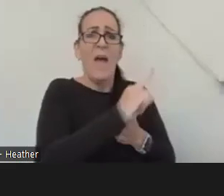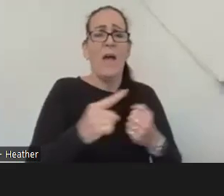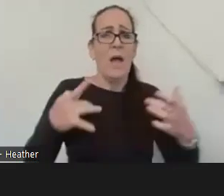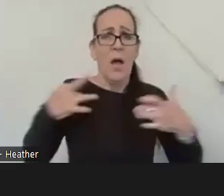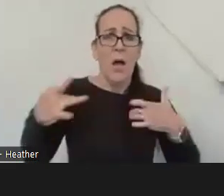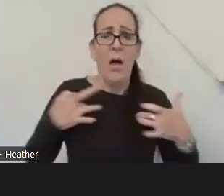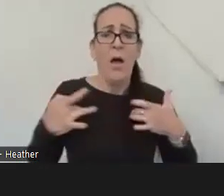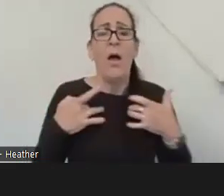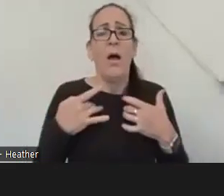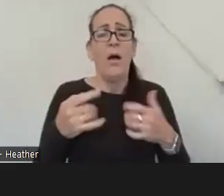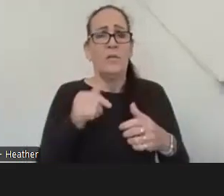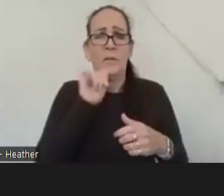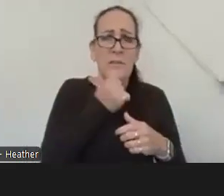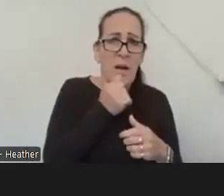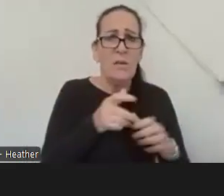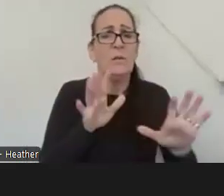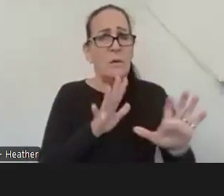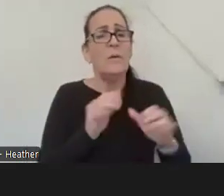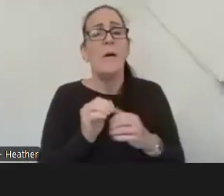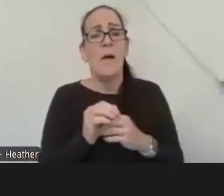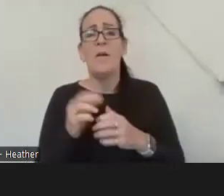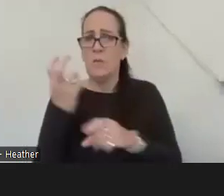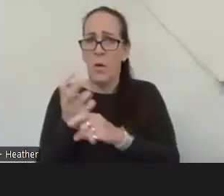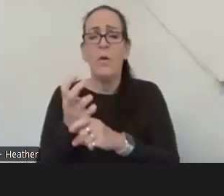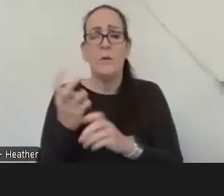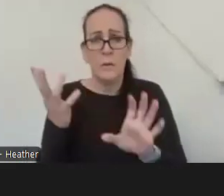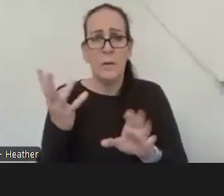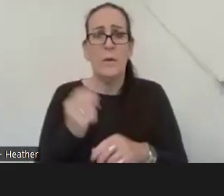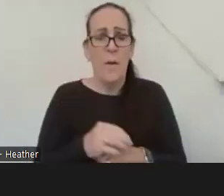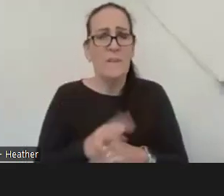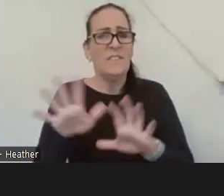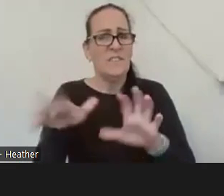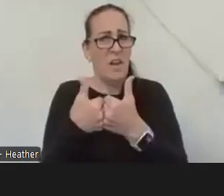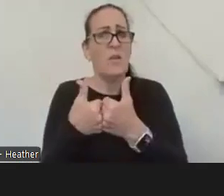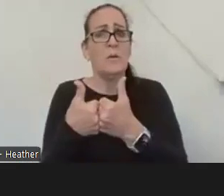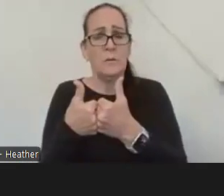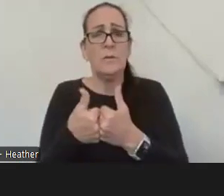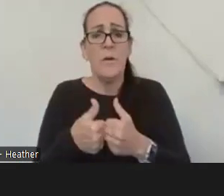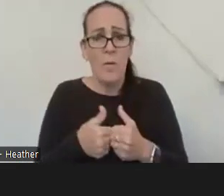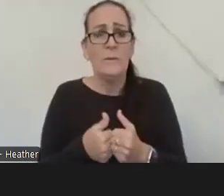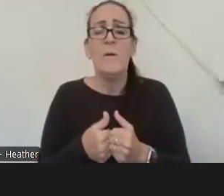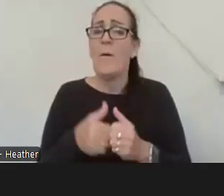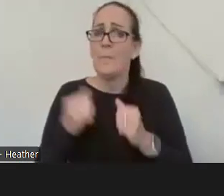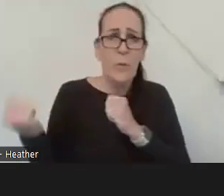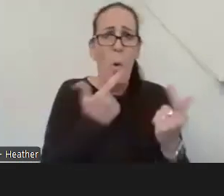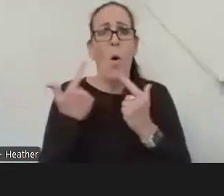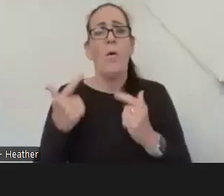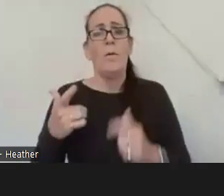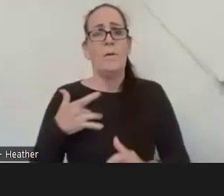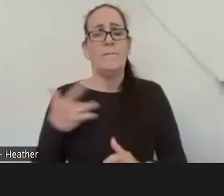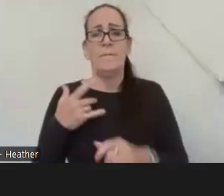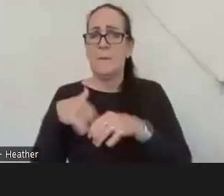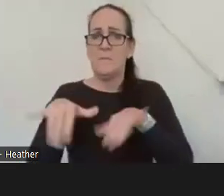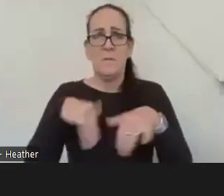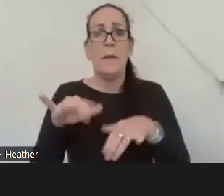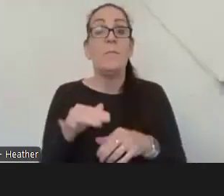is exceptionally challenging as far as I hear from all of the caregivers that we interact with. And then